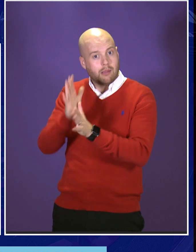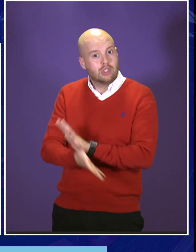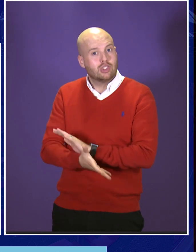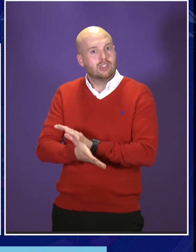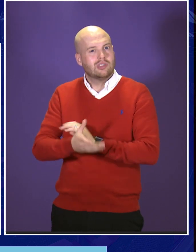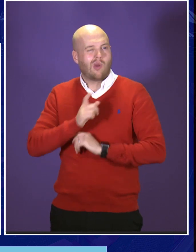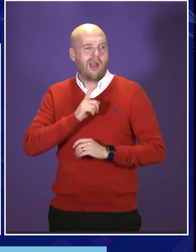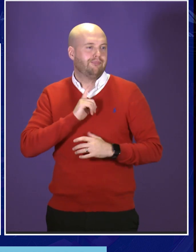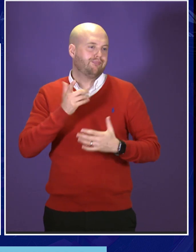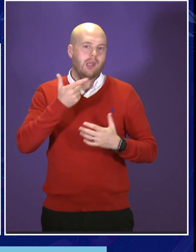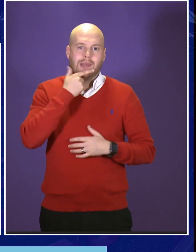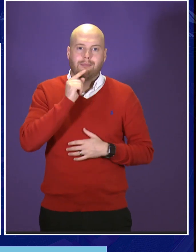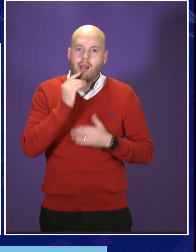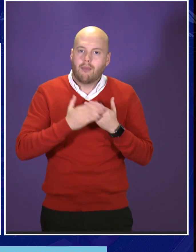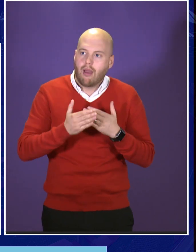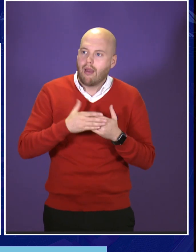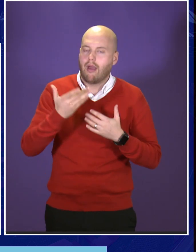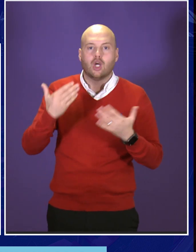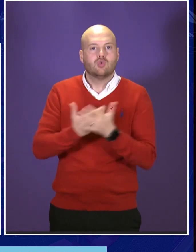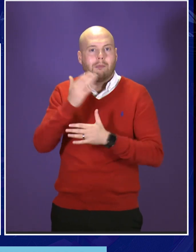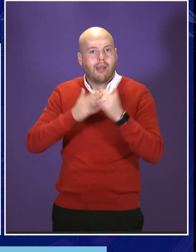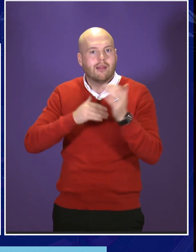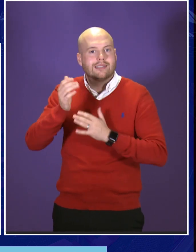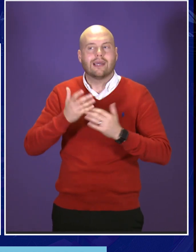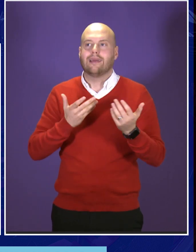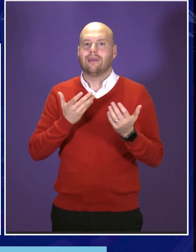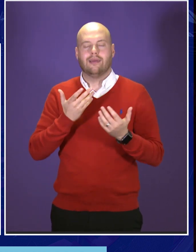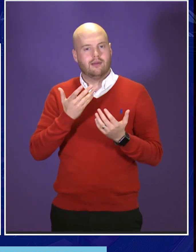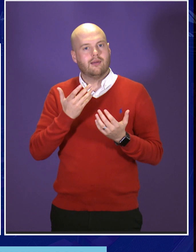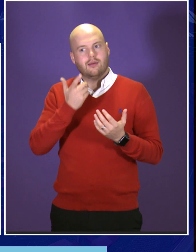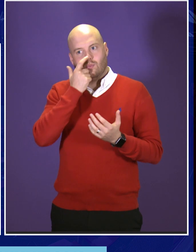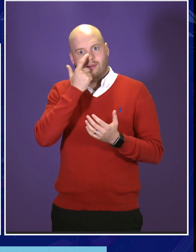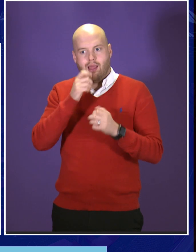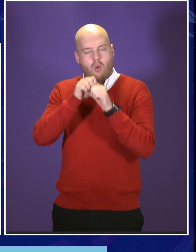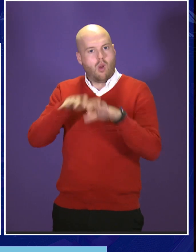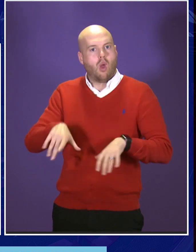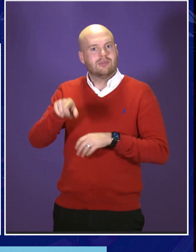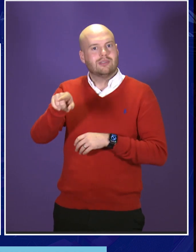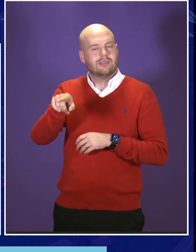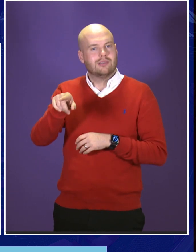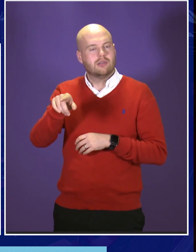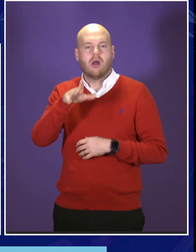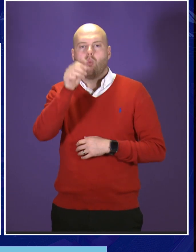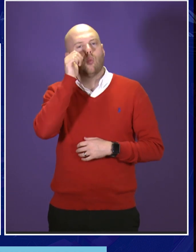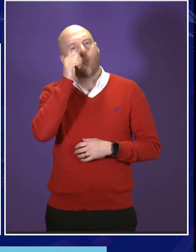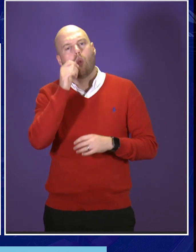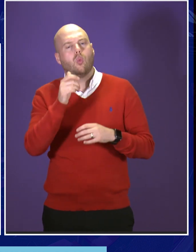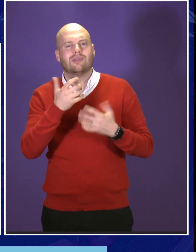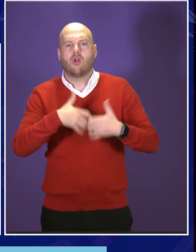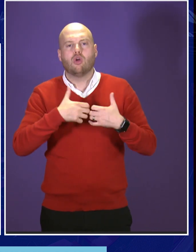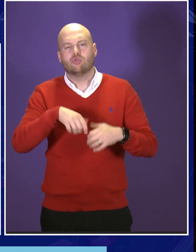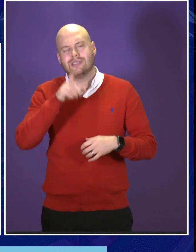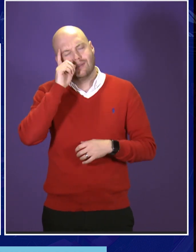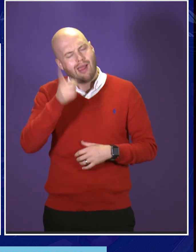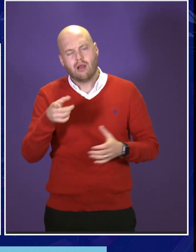And part of what we're doing is thinking about places like that and cultures like that and thinking about how technology cannot replace them or recreate them, but